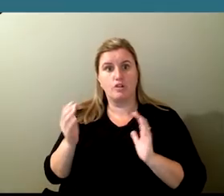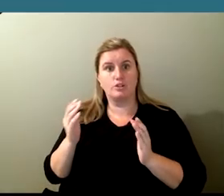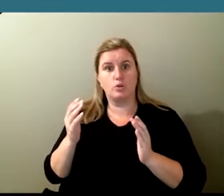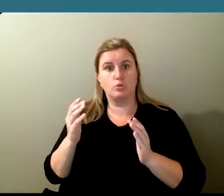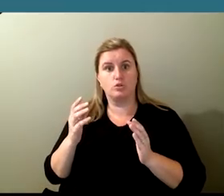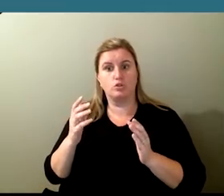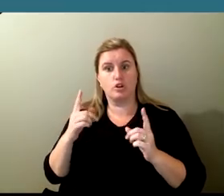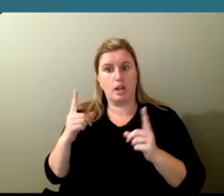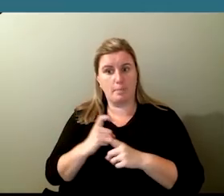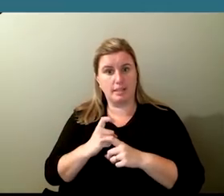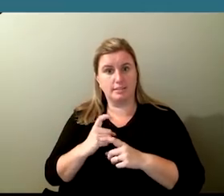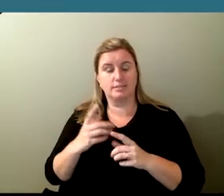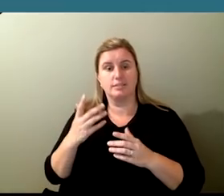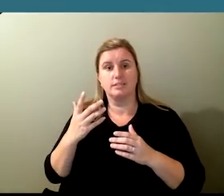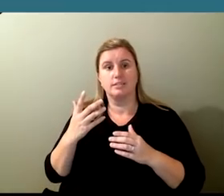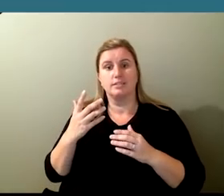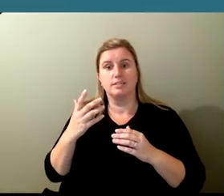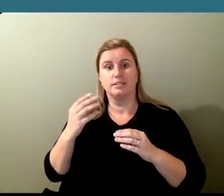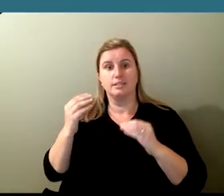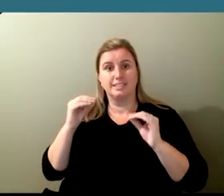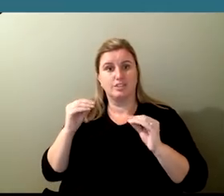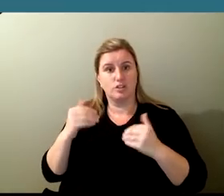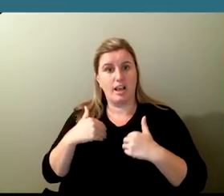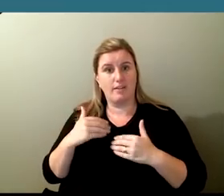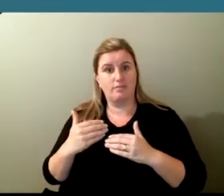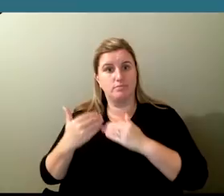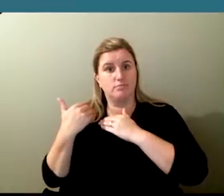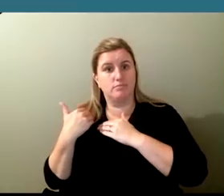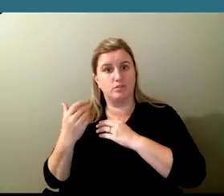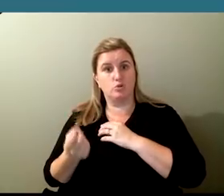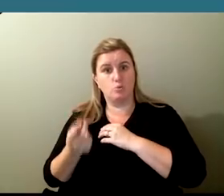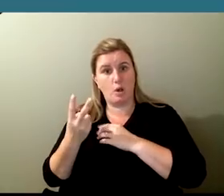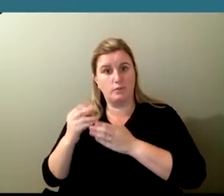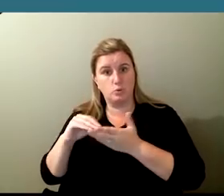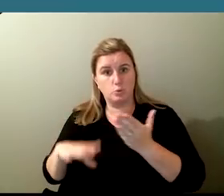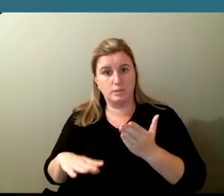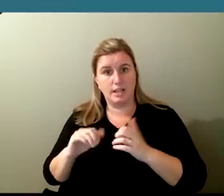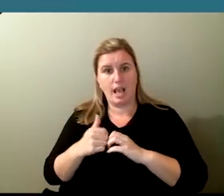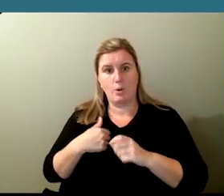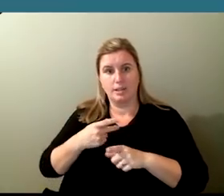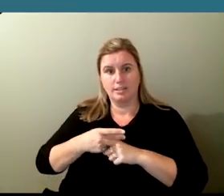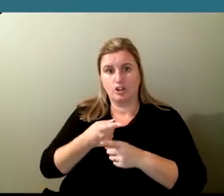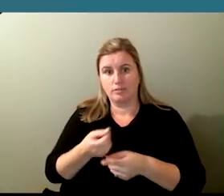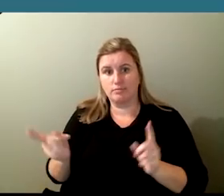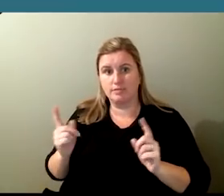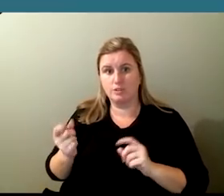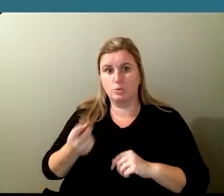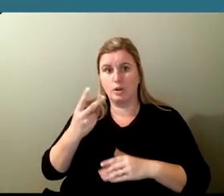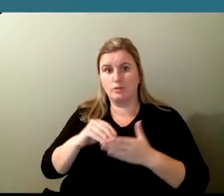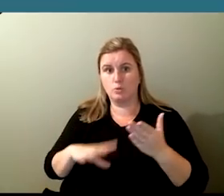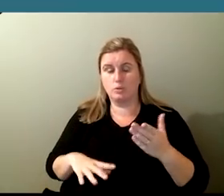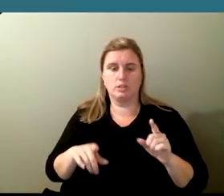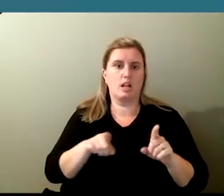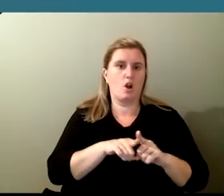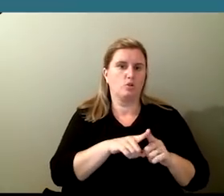some cases and teachers have a load of 12 students, how do I take care of all of my 12 students and